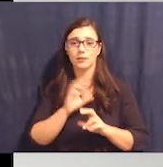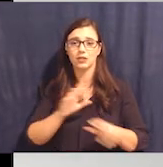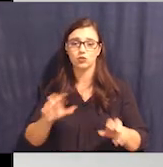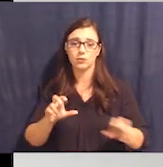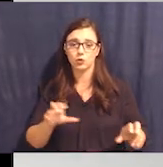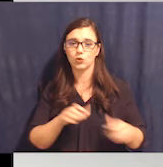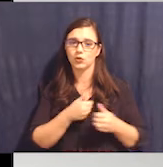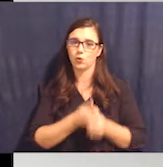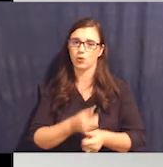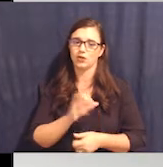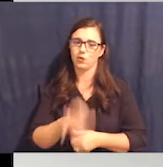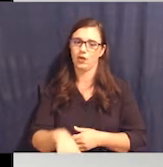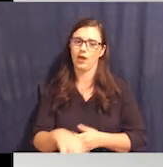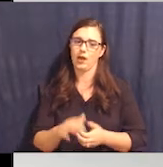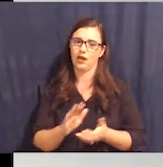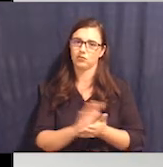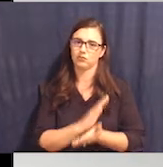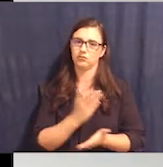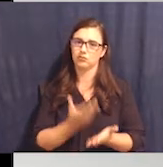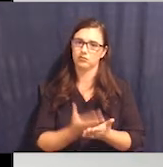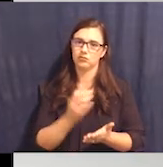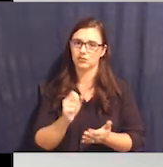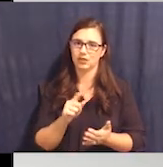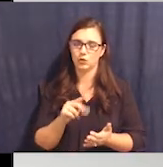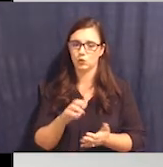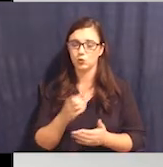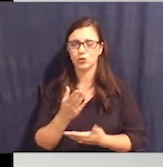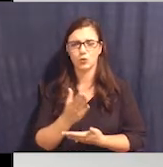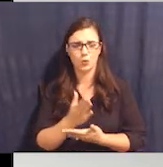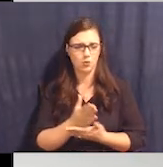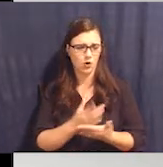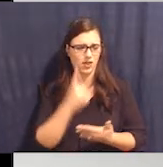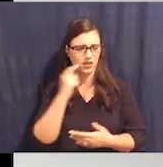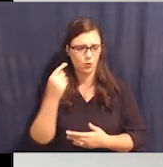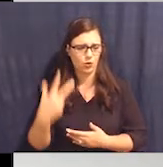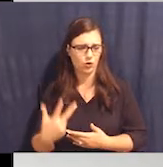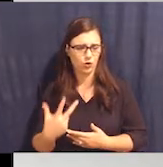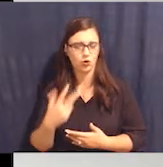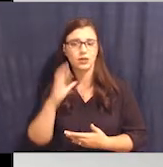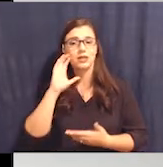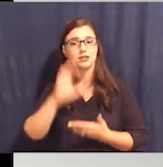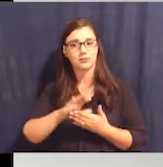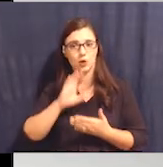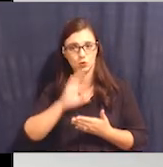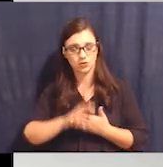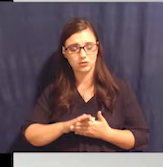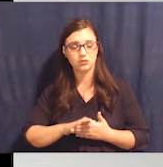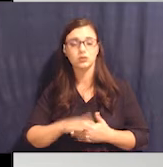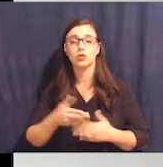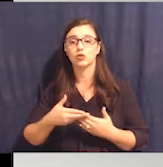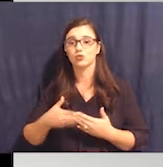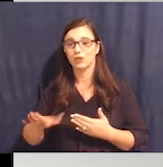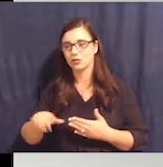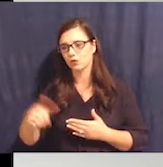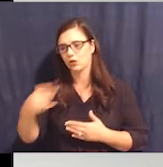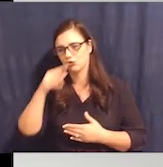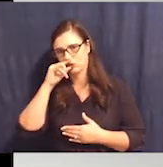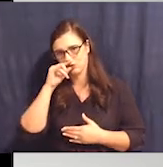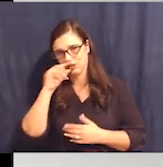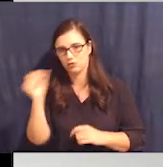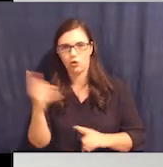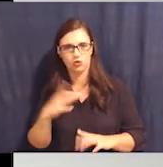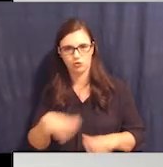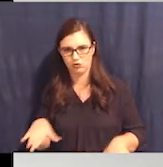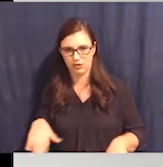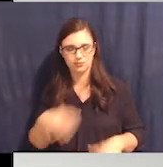is distributed according to that statute. So a certain portion of it, I think it's a third, goes to your spouse. The rest goes to your other